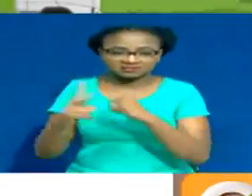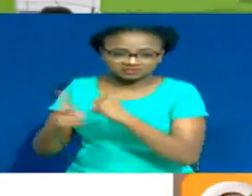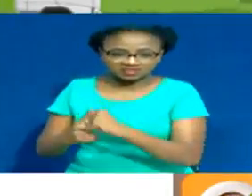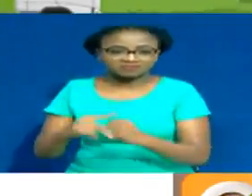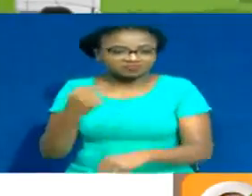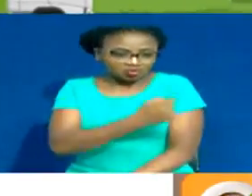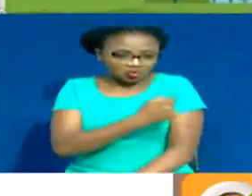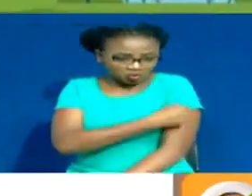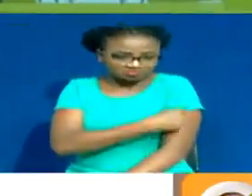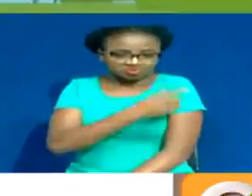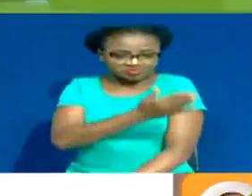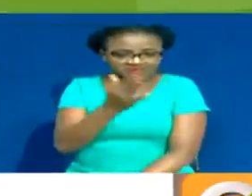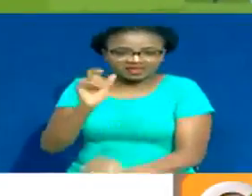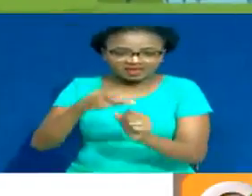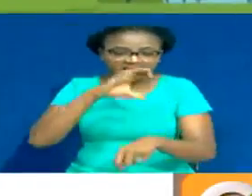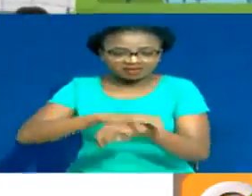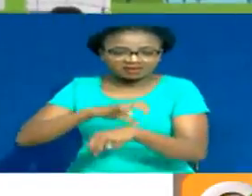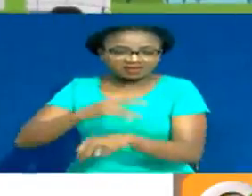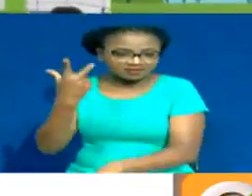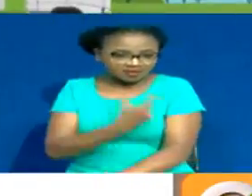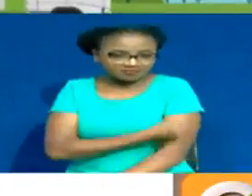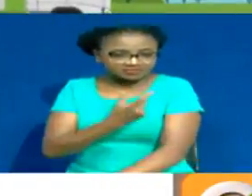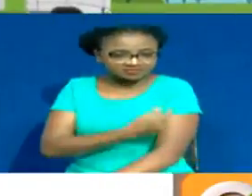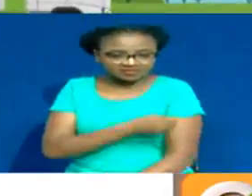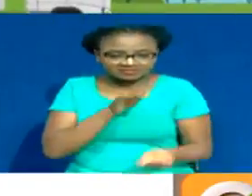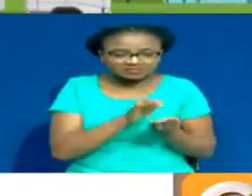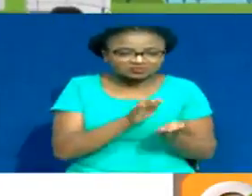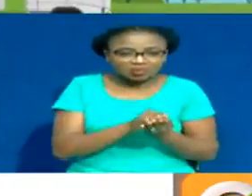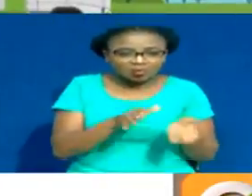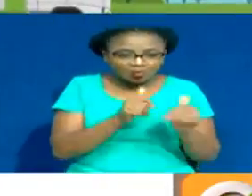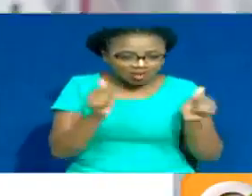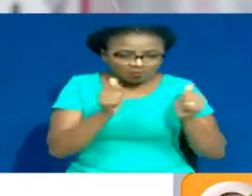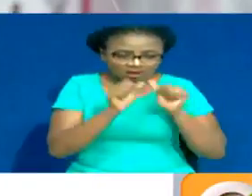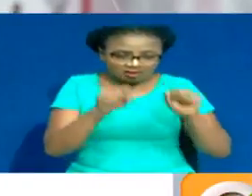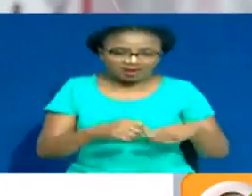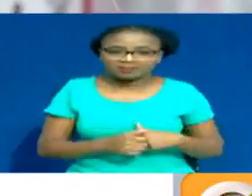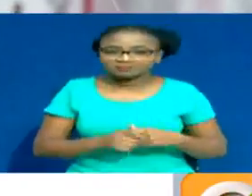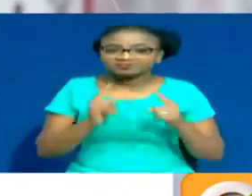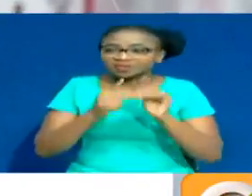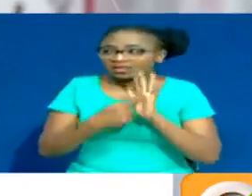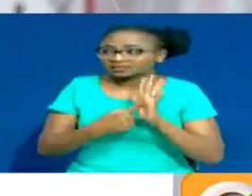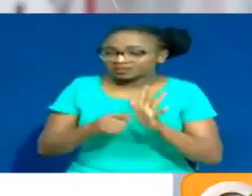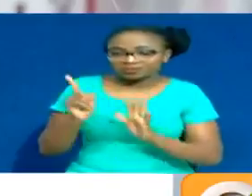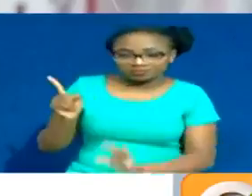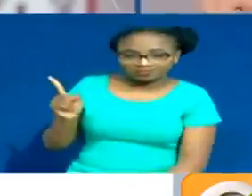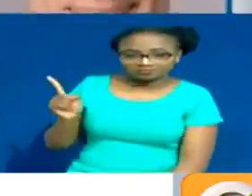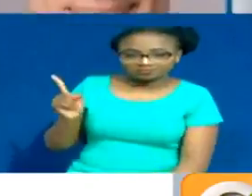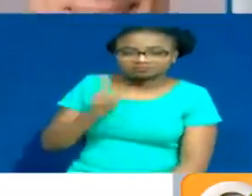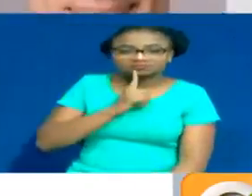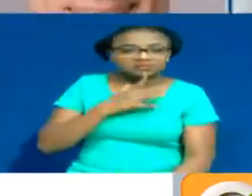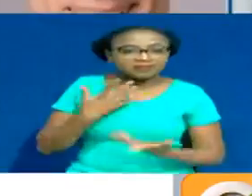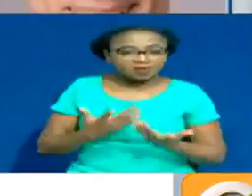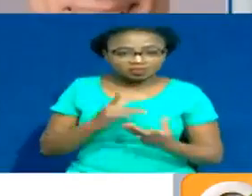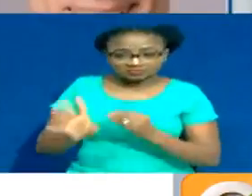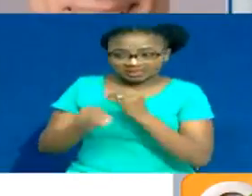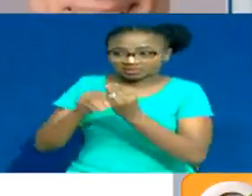1,177 health facilities with vaccine storage equipment. Keith Hansen, the World Bank Country Director for Kenya, further said, and I quote, "The